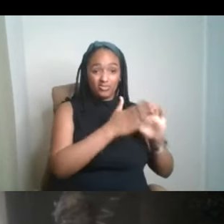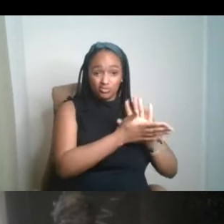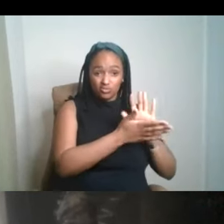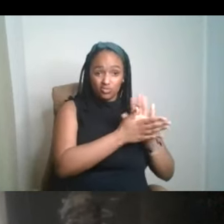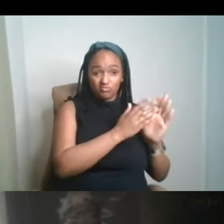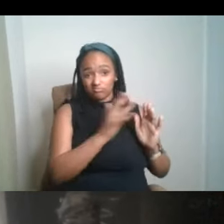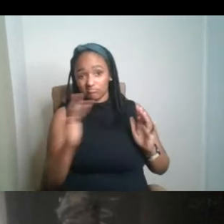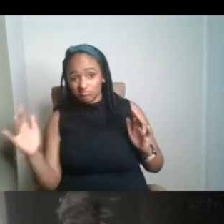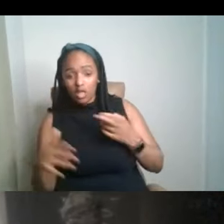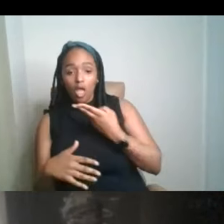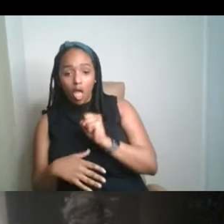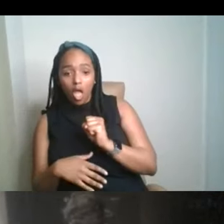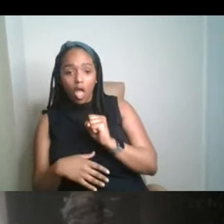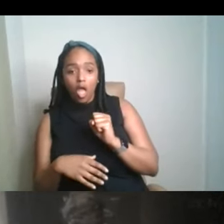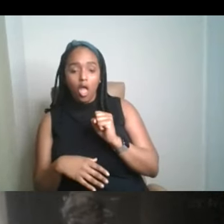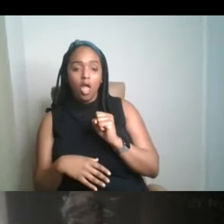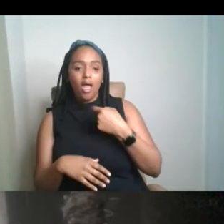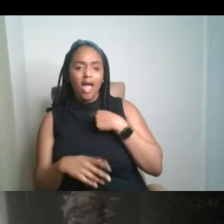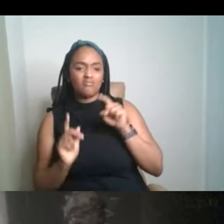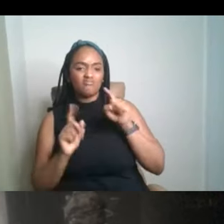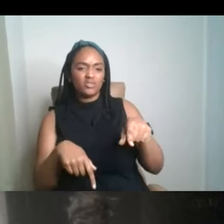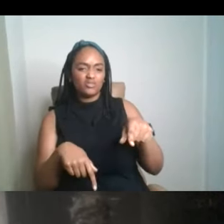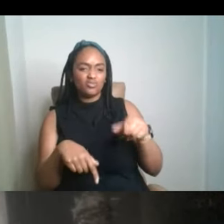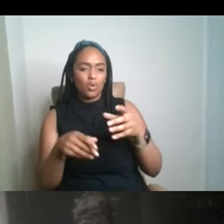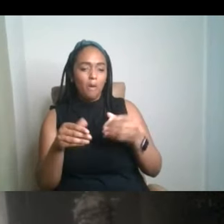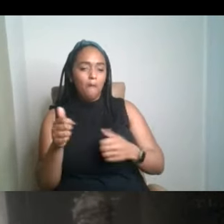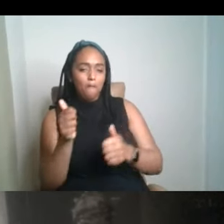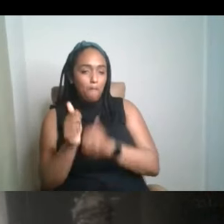went to a predominantly white school. So I was never really